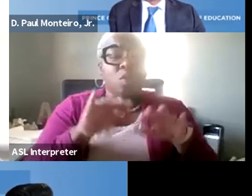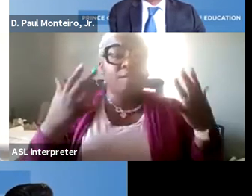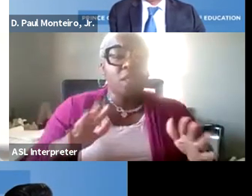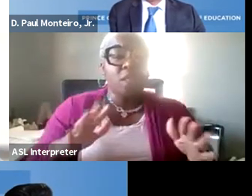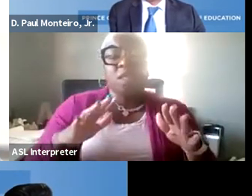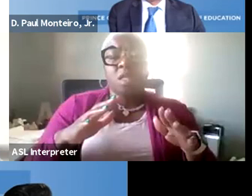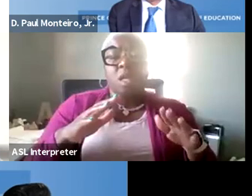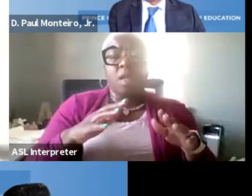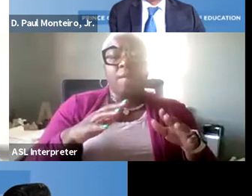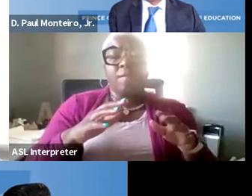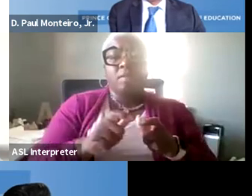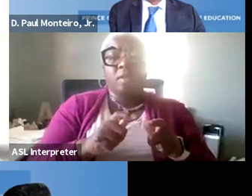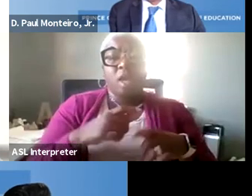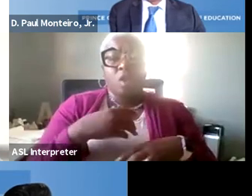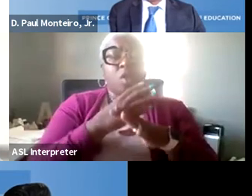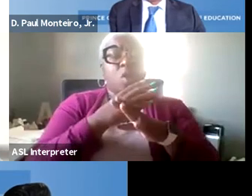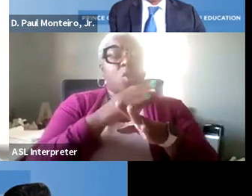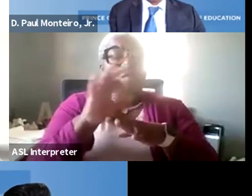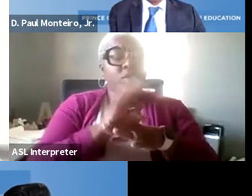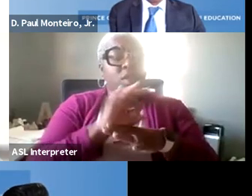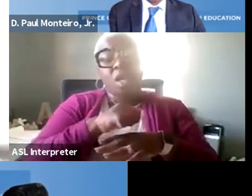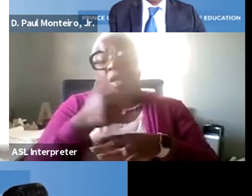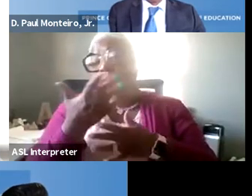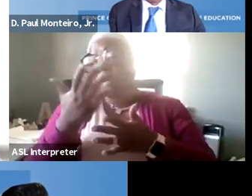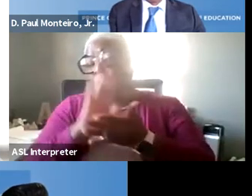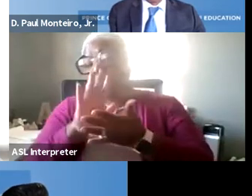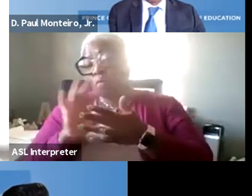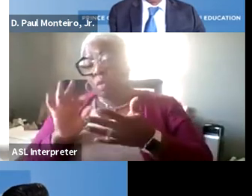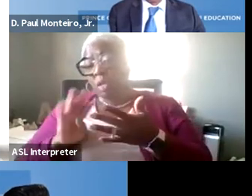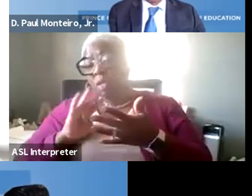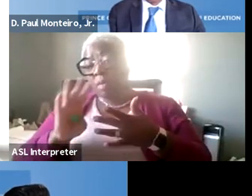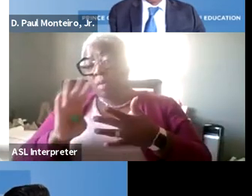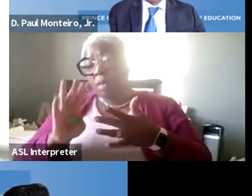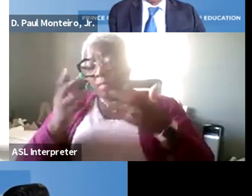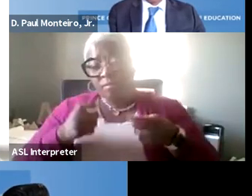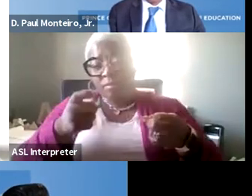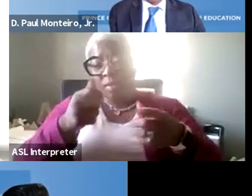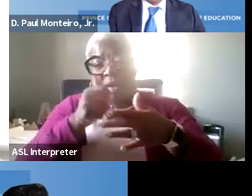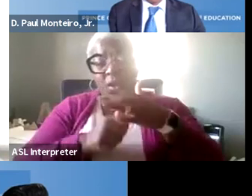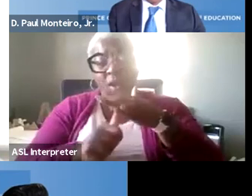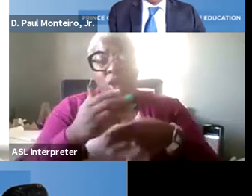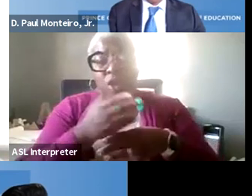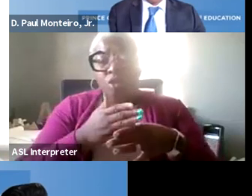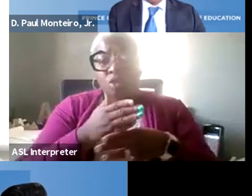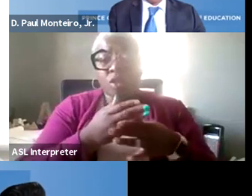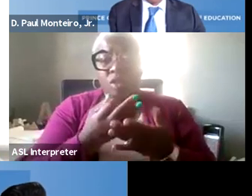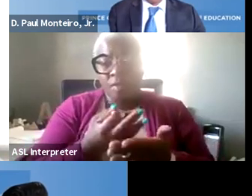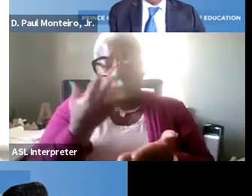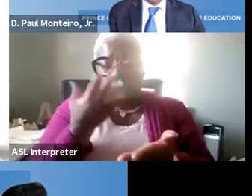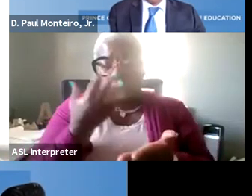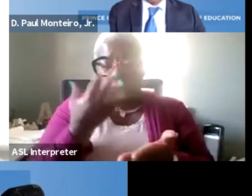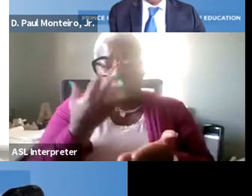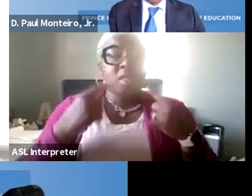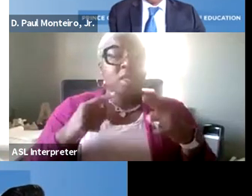construction of this critical facility, as well as the other five schools selected to be delivered under alternative construction financing. The